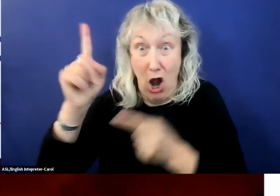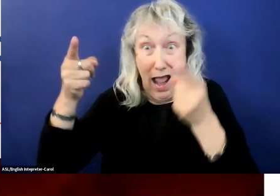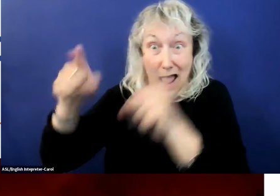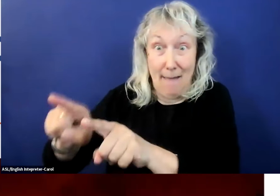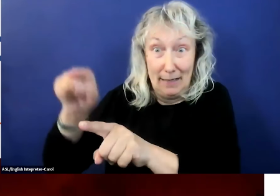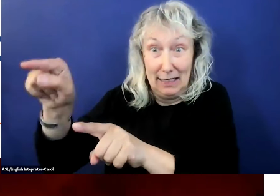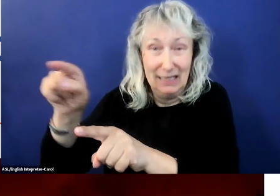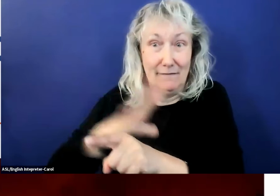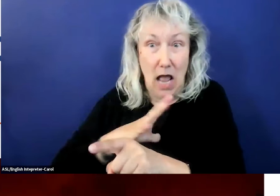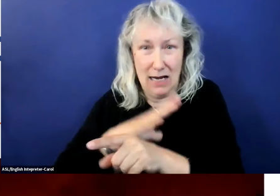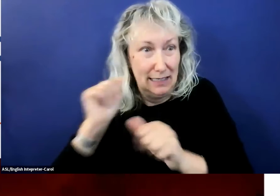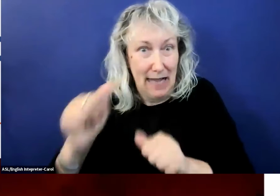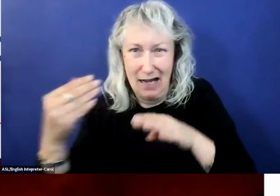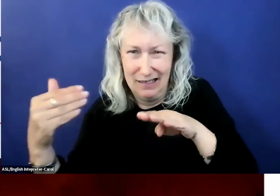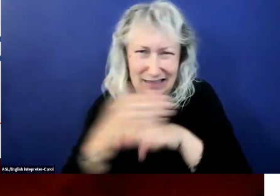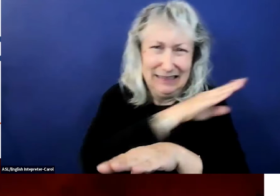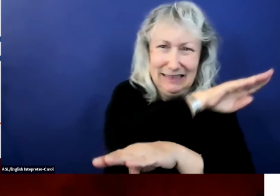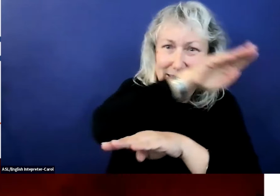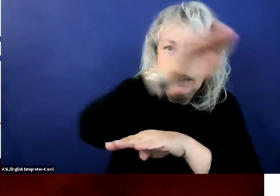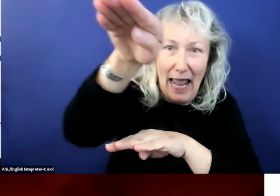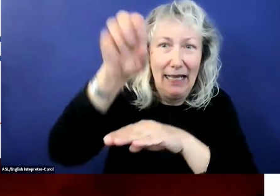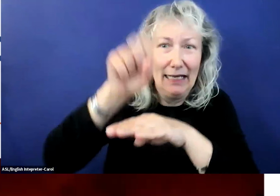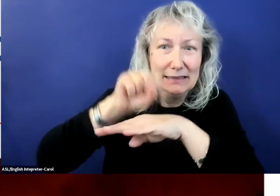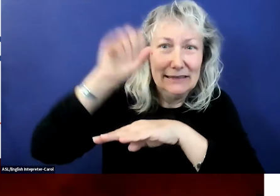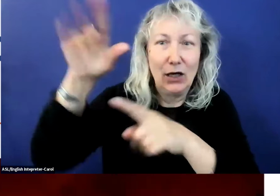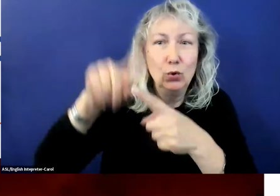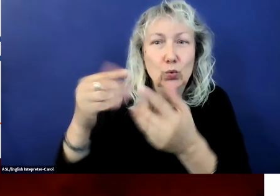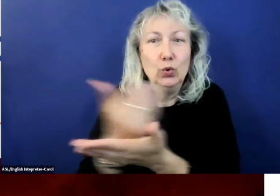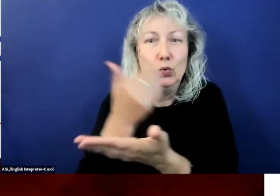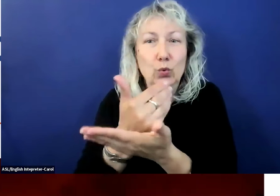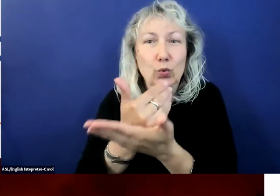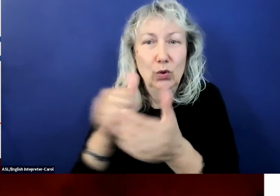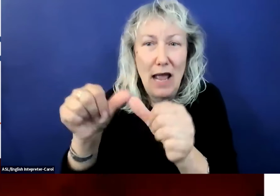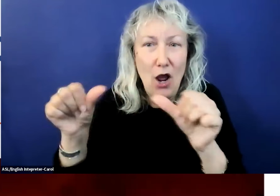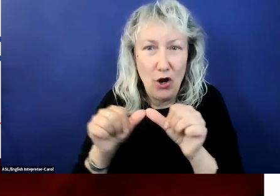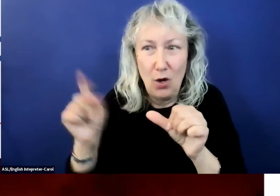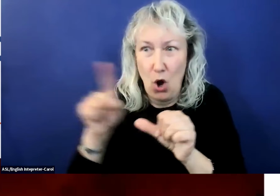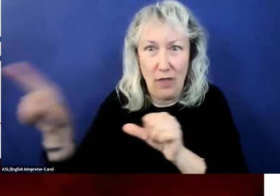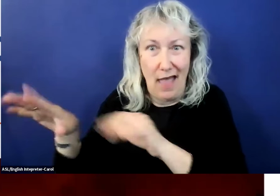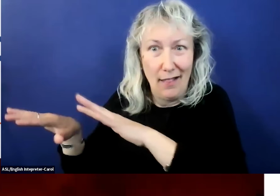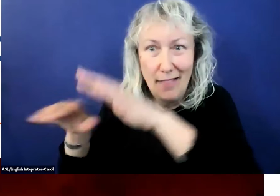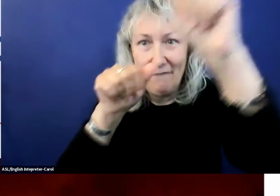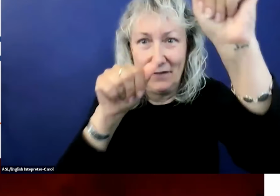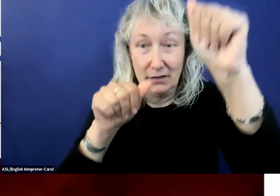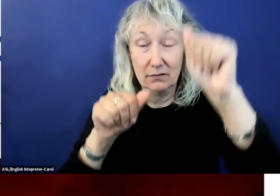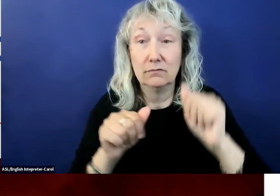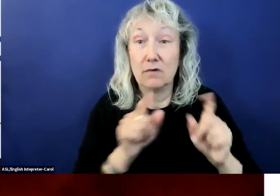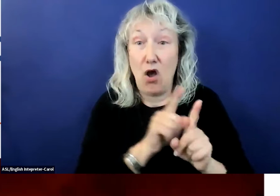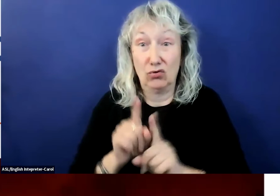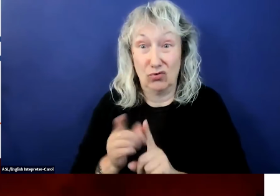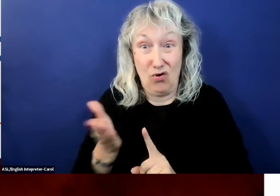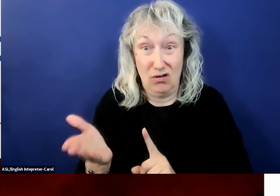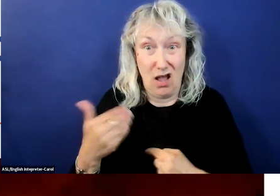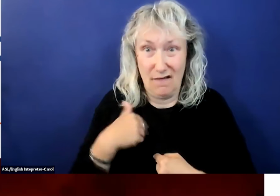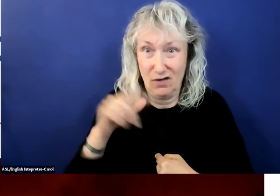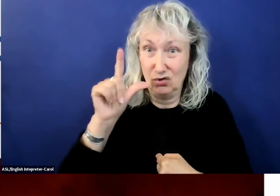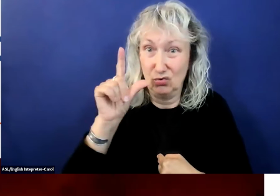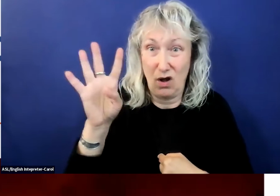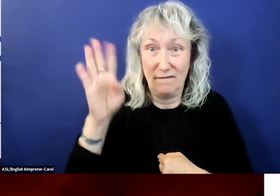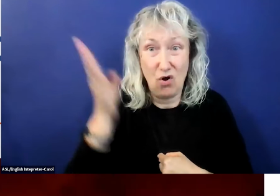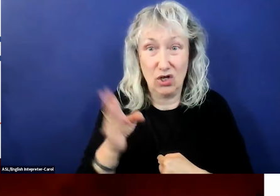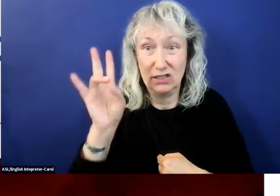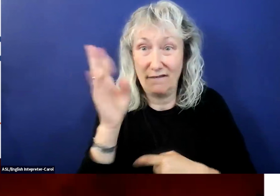reroute shipments to the patient's new location. They also have 24/7 on-call clinical